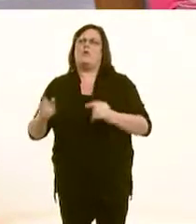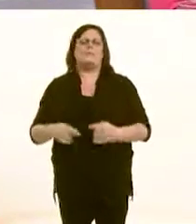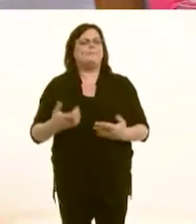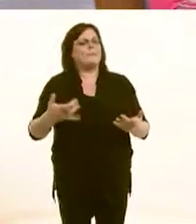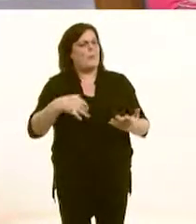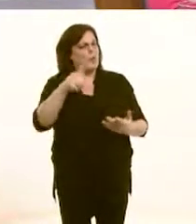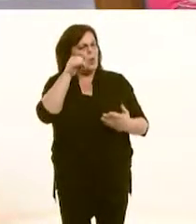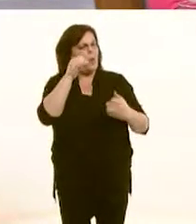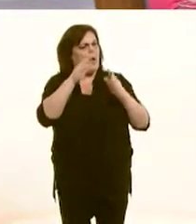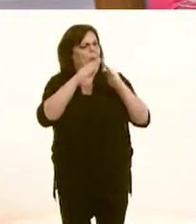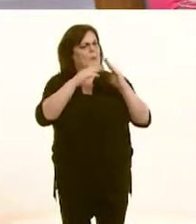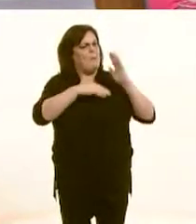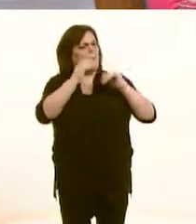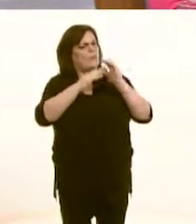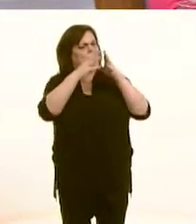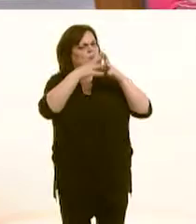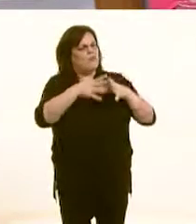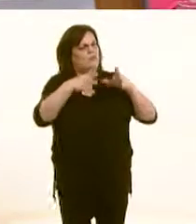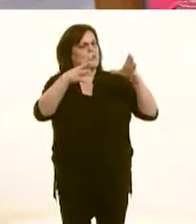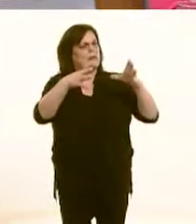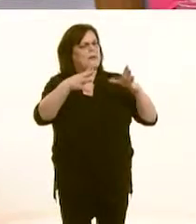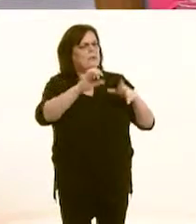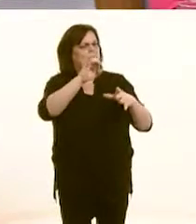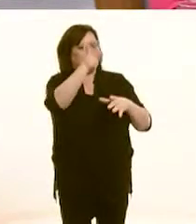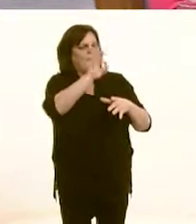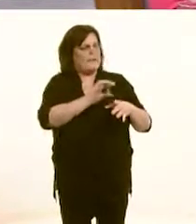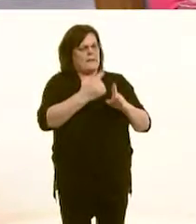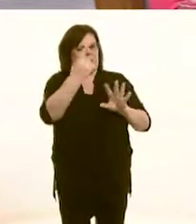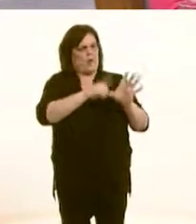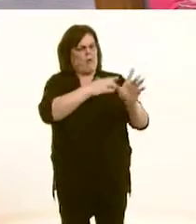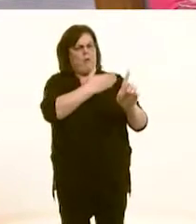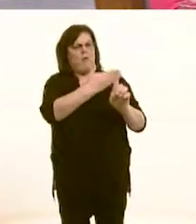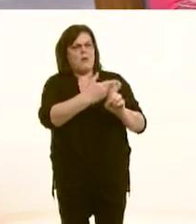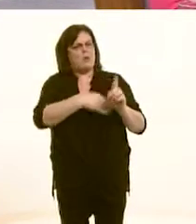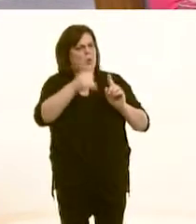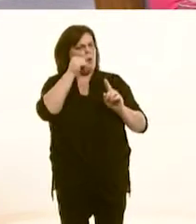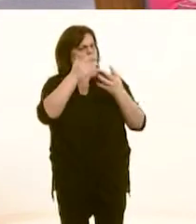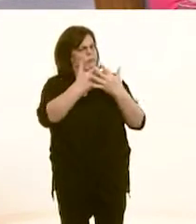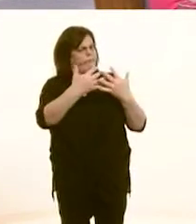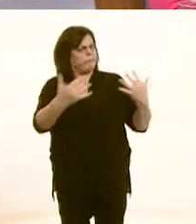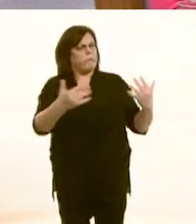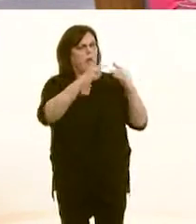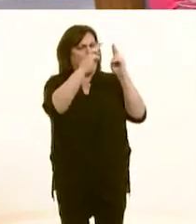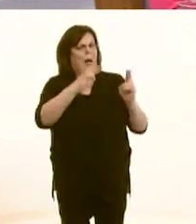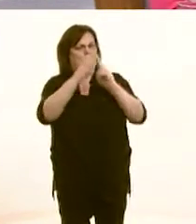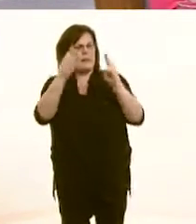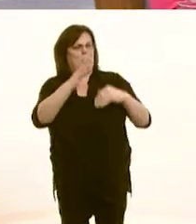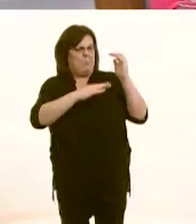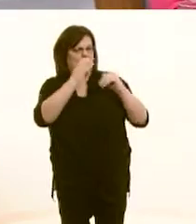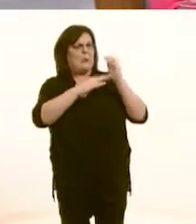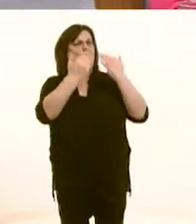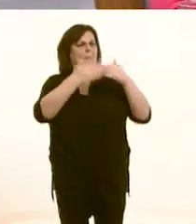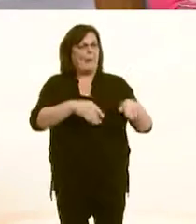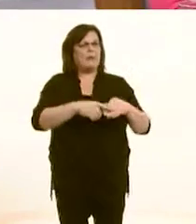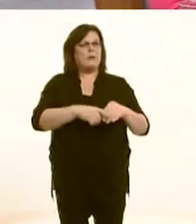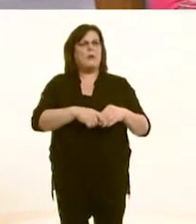has increased by 20% and obviously in just about a year in Wales. So we know that house building has increased tremendously. We have helped to buy